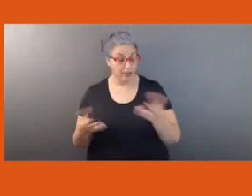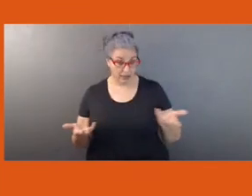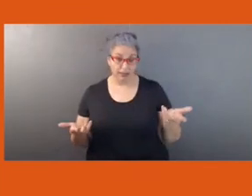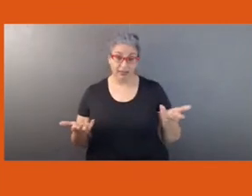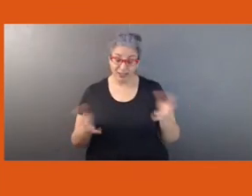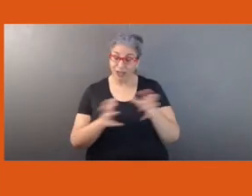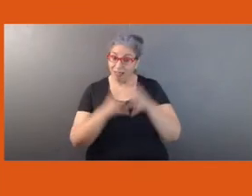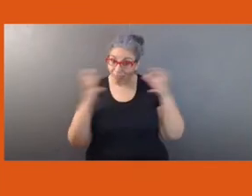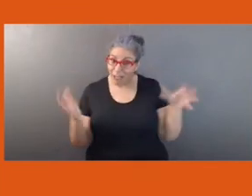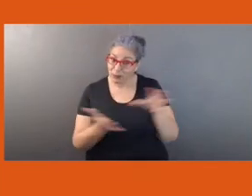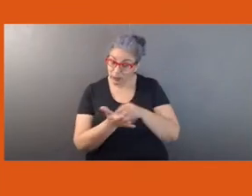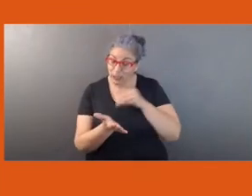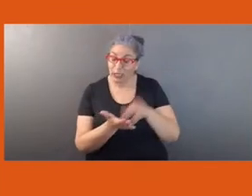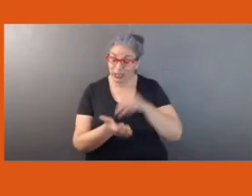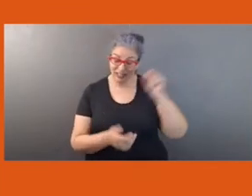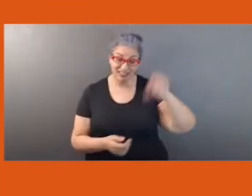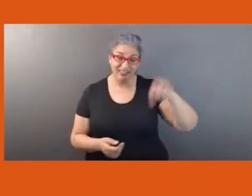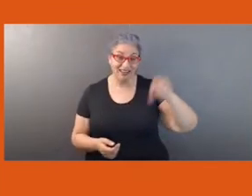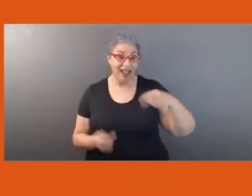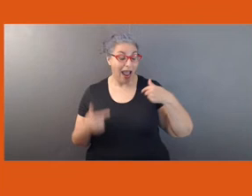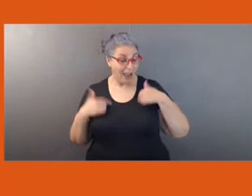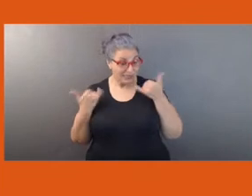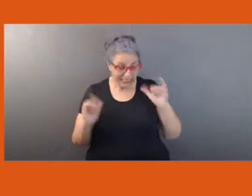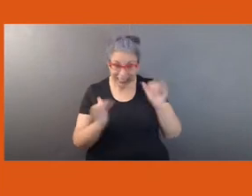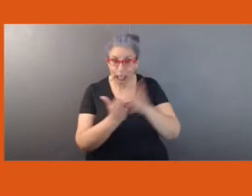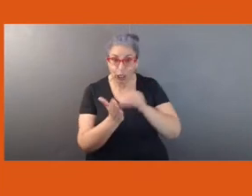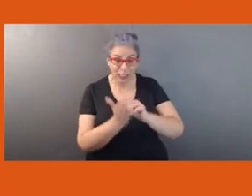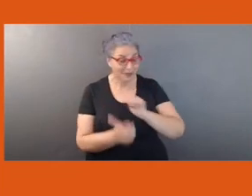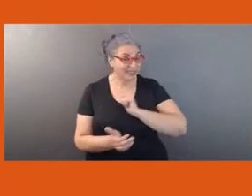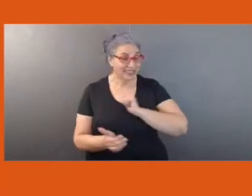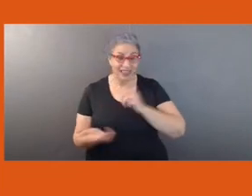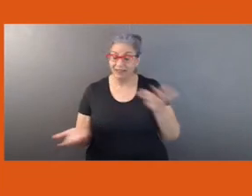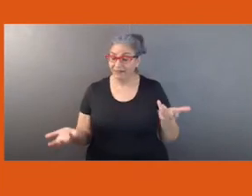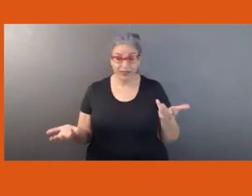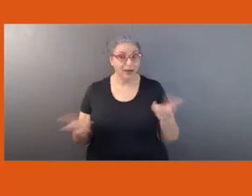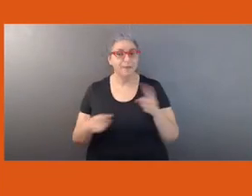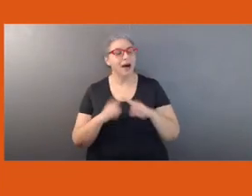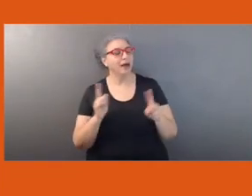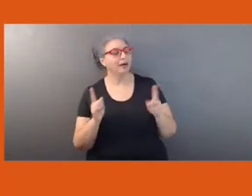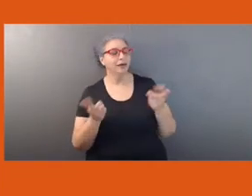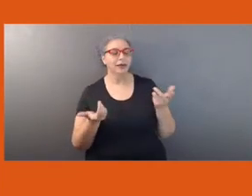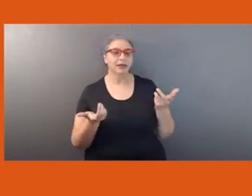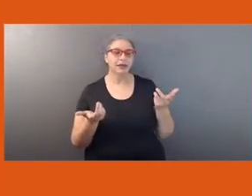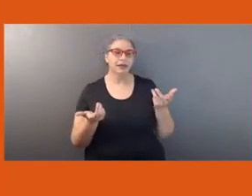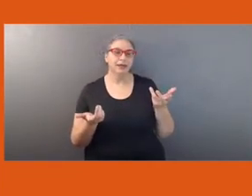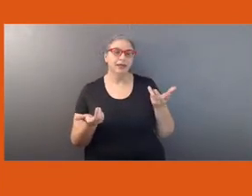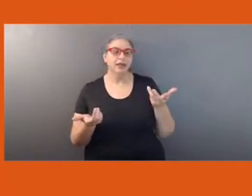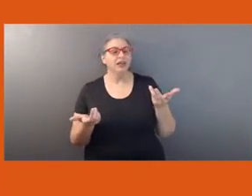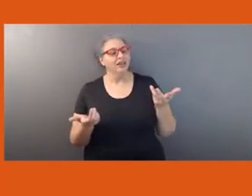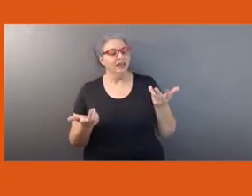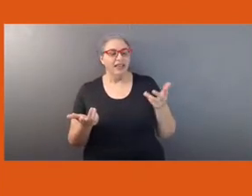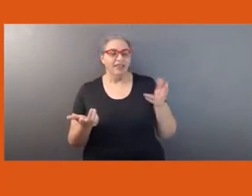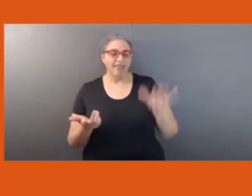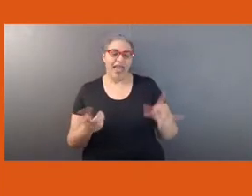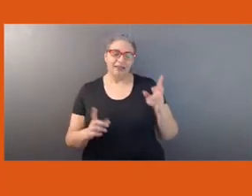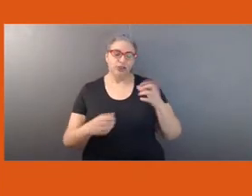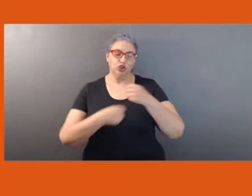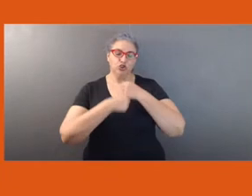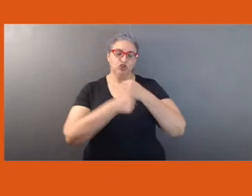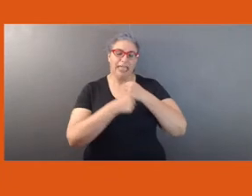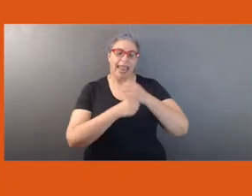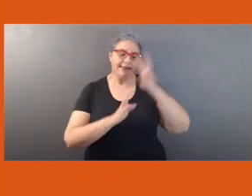lot to learn. You know, I'm still learning, but, you know, just to kind of